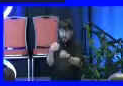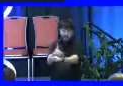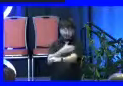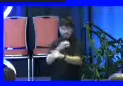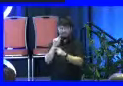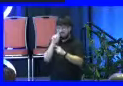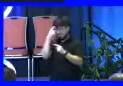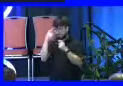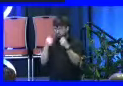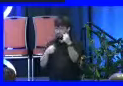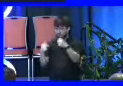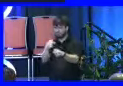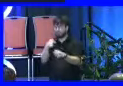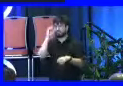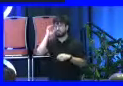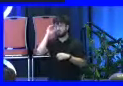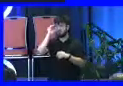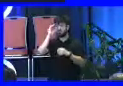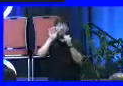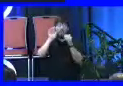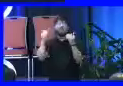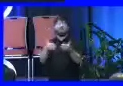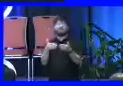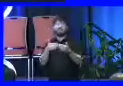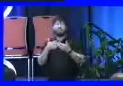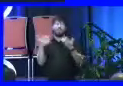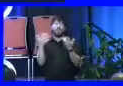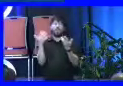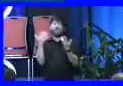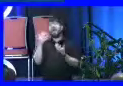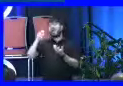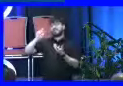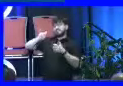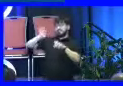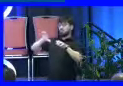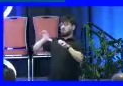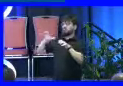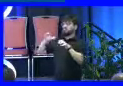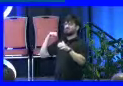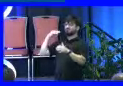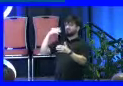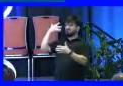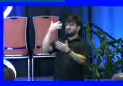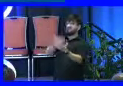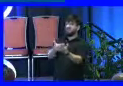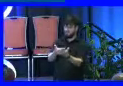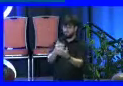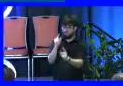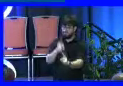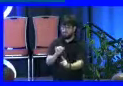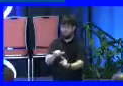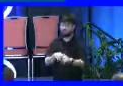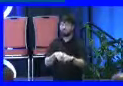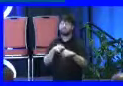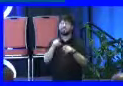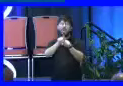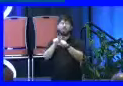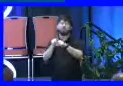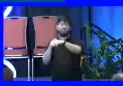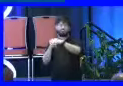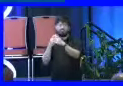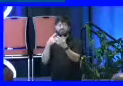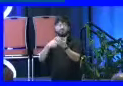Okay. So we'll focus mostly on the what it took to get there today, trying to distill some of what are the fundamentals of